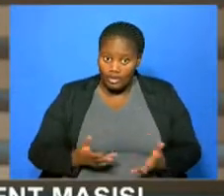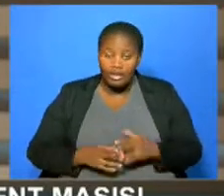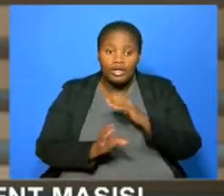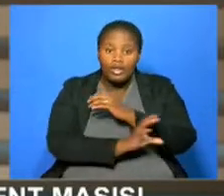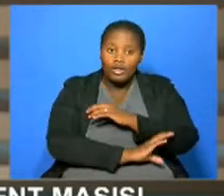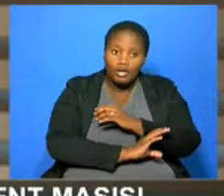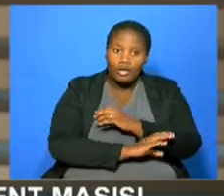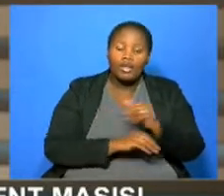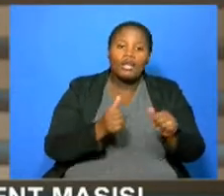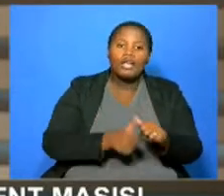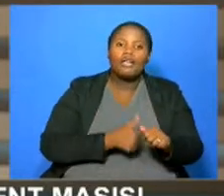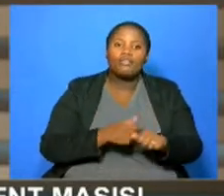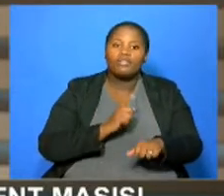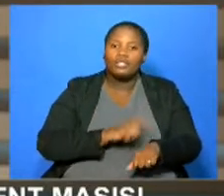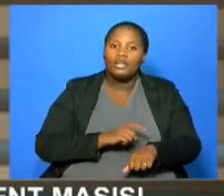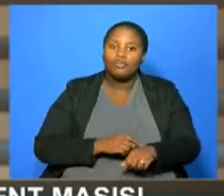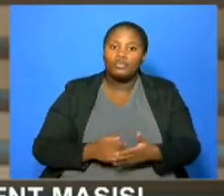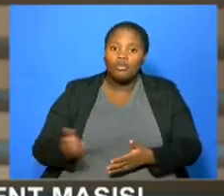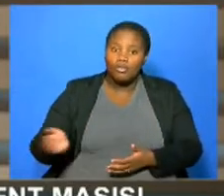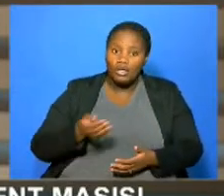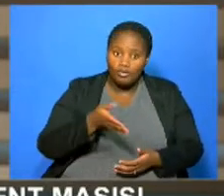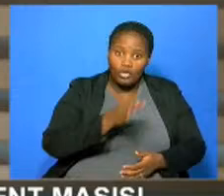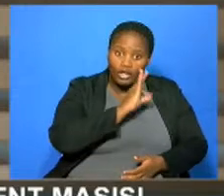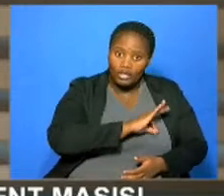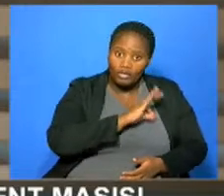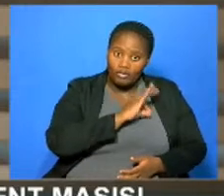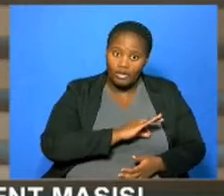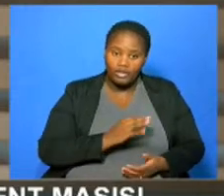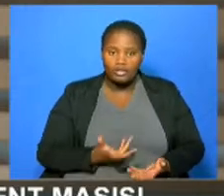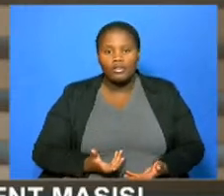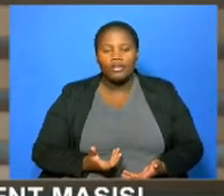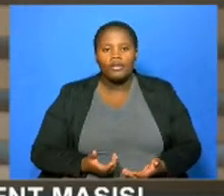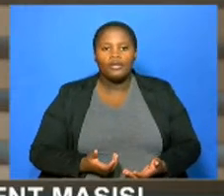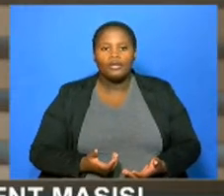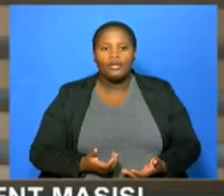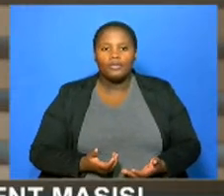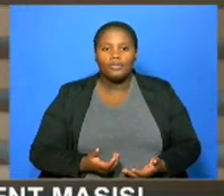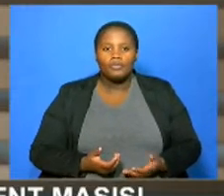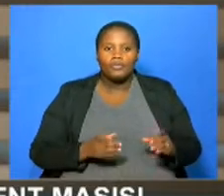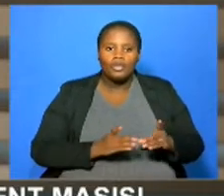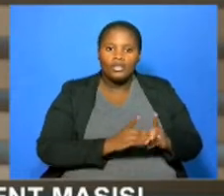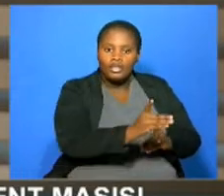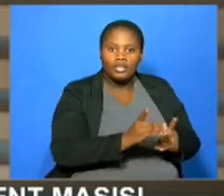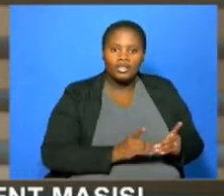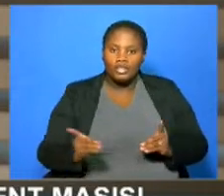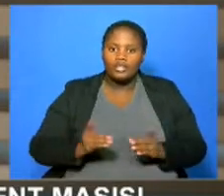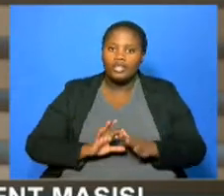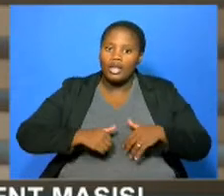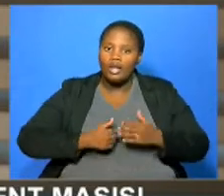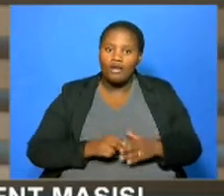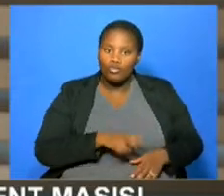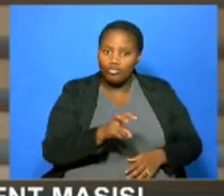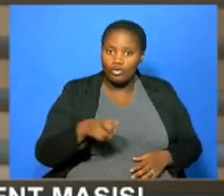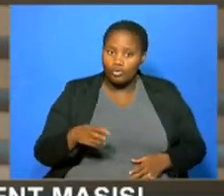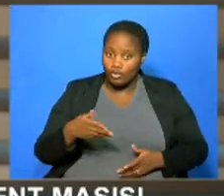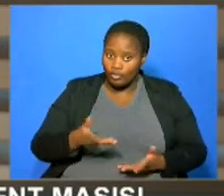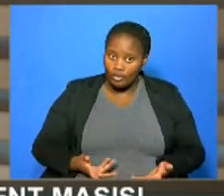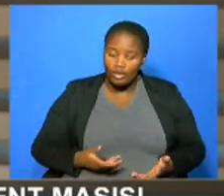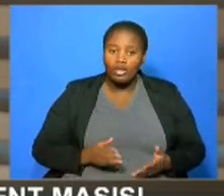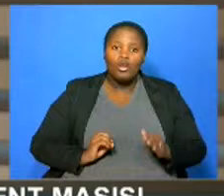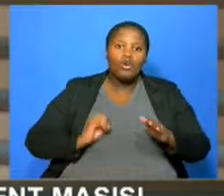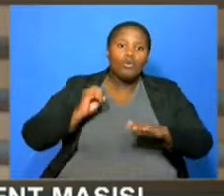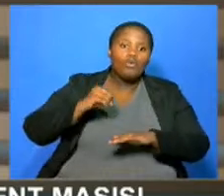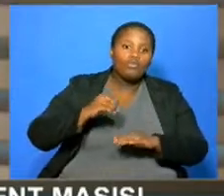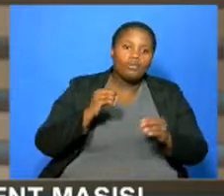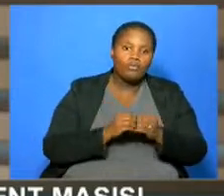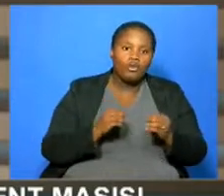So every time you drop a dollar, the distance that dollar travels exceeds